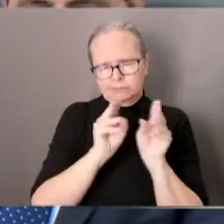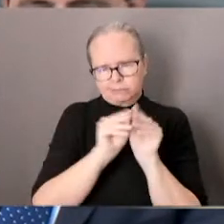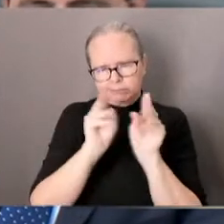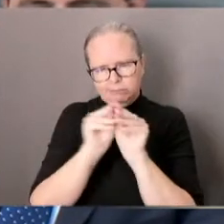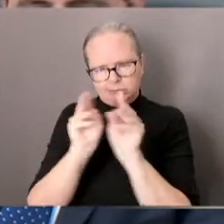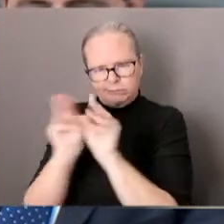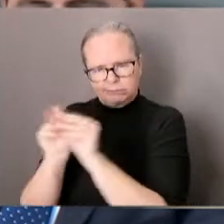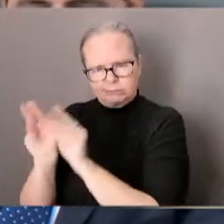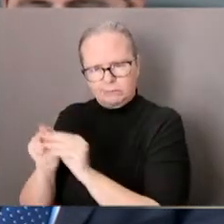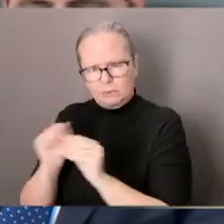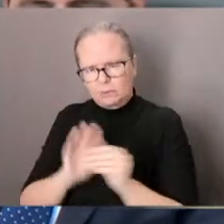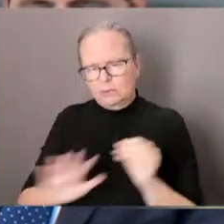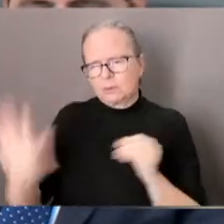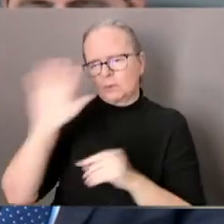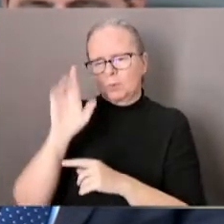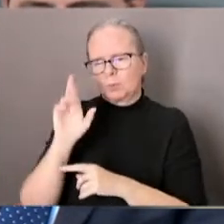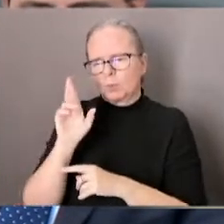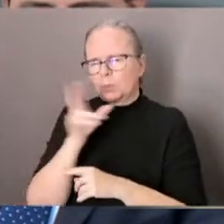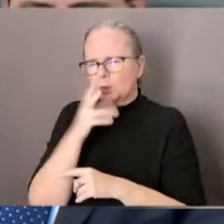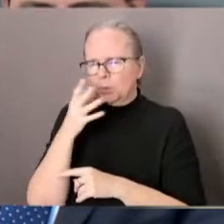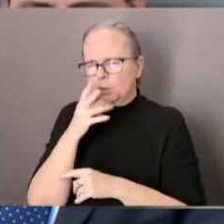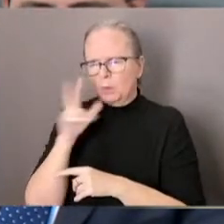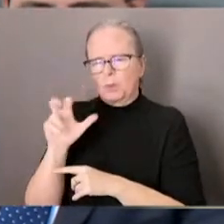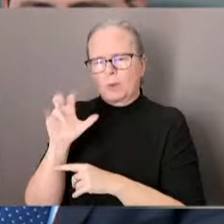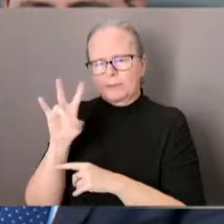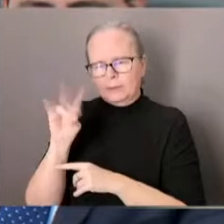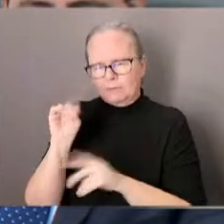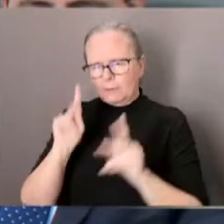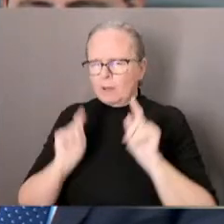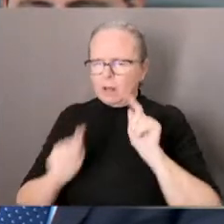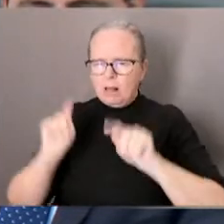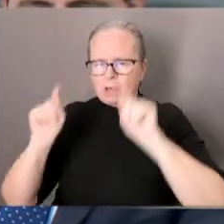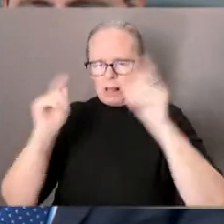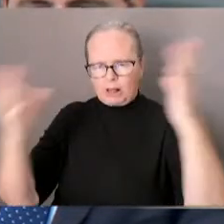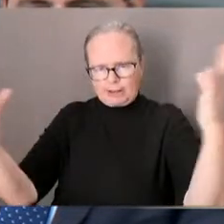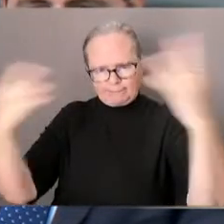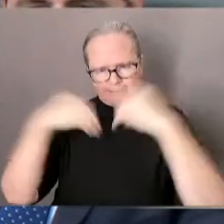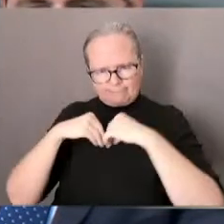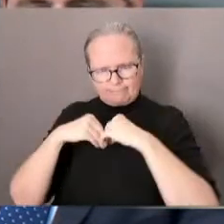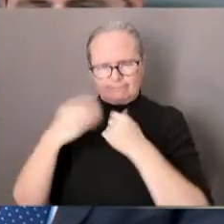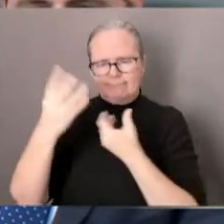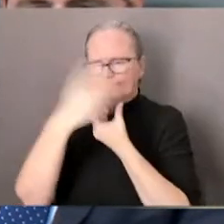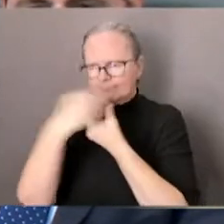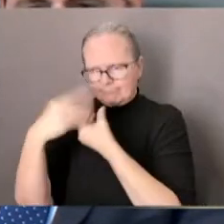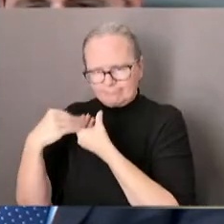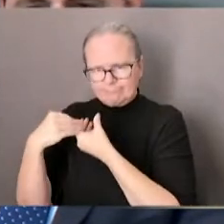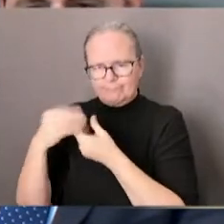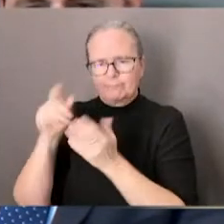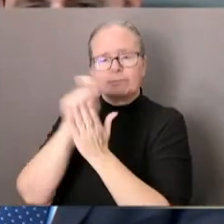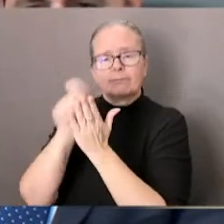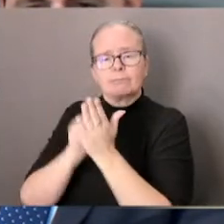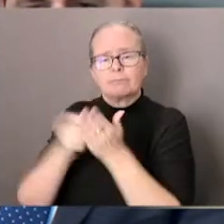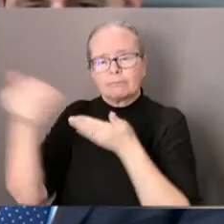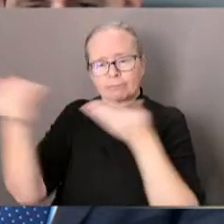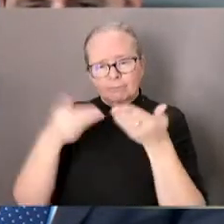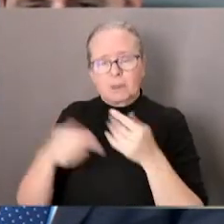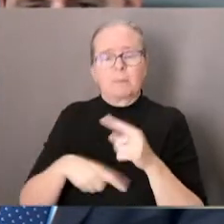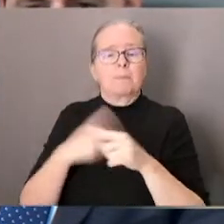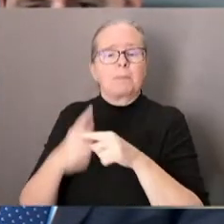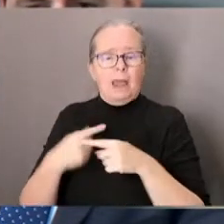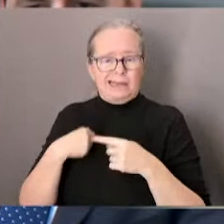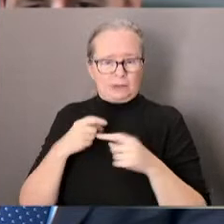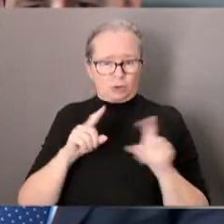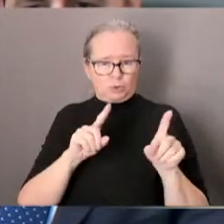500 individual comments and thoughts had an online survey with over a thousand response ounces this included AG producers